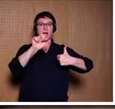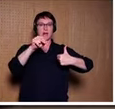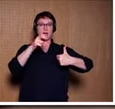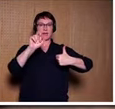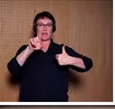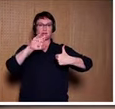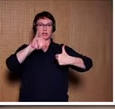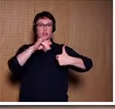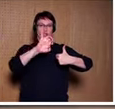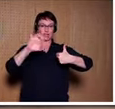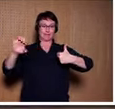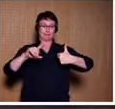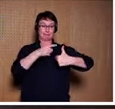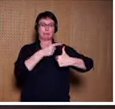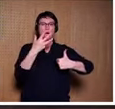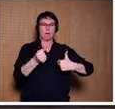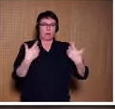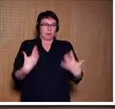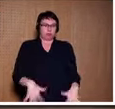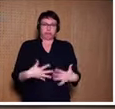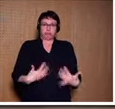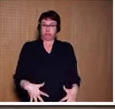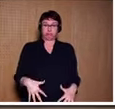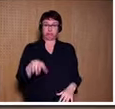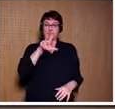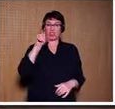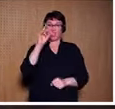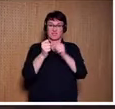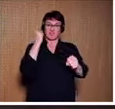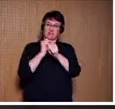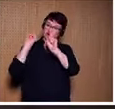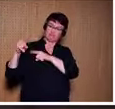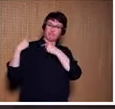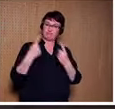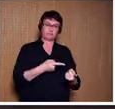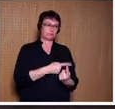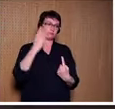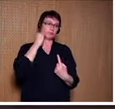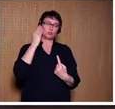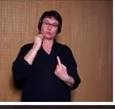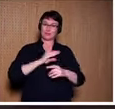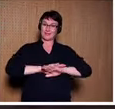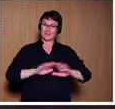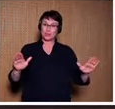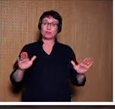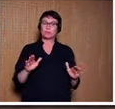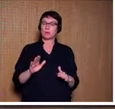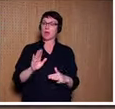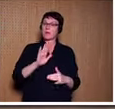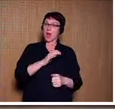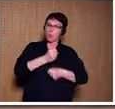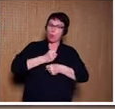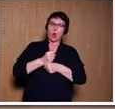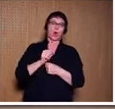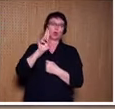UN Women, and she has over 3 decades of experience in international development, in the UN system, and the